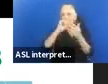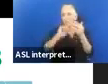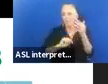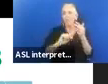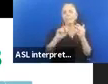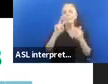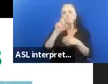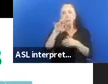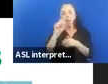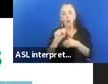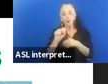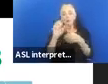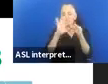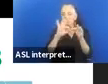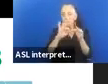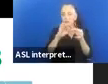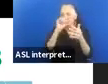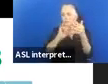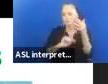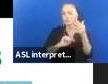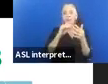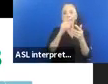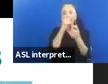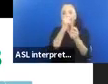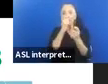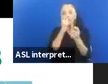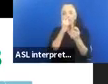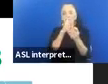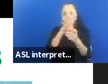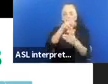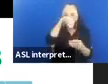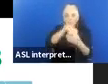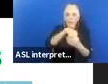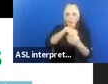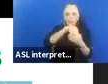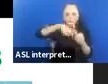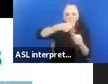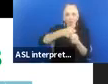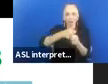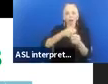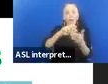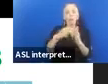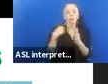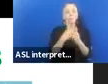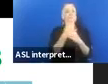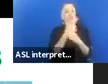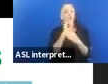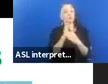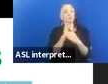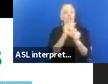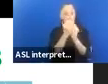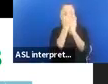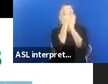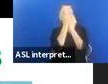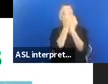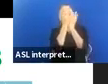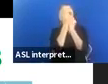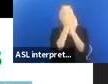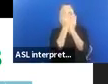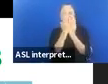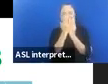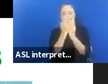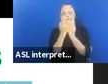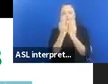values and interests that are not our own. And this is one of